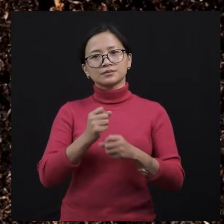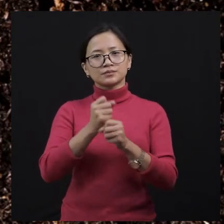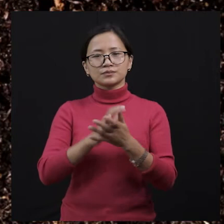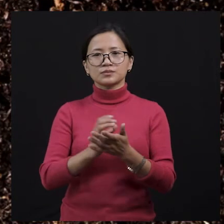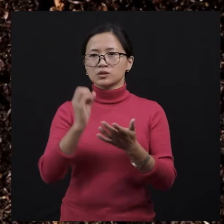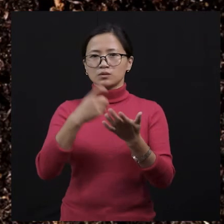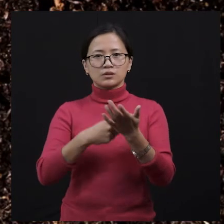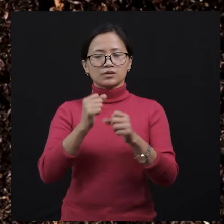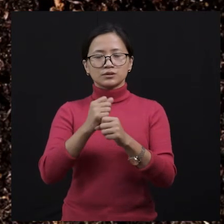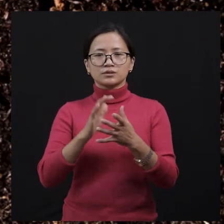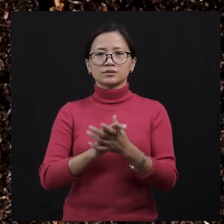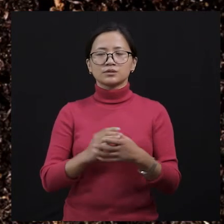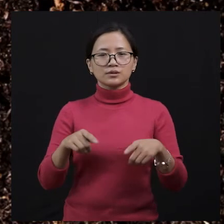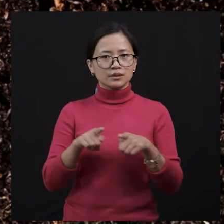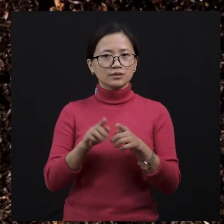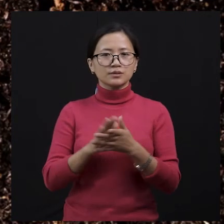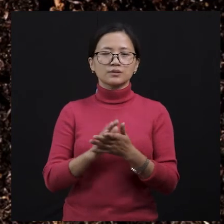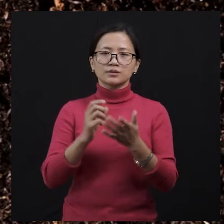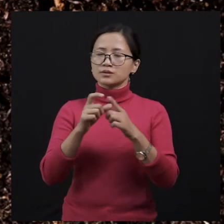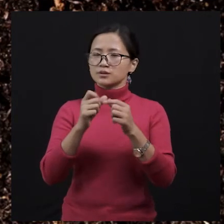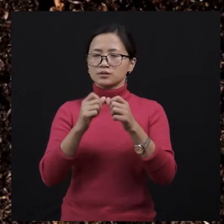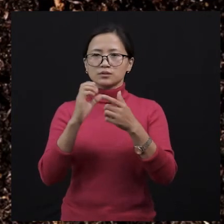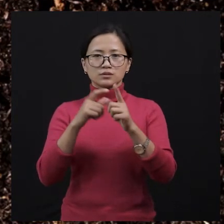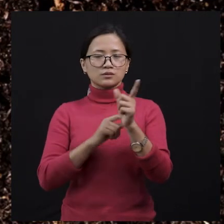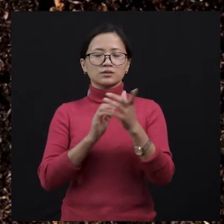of organic matter, decayed matter.